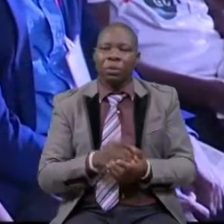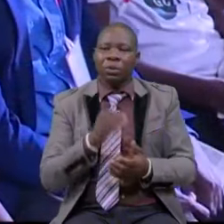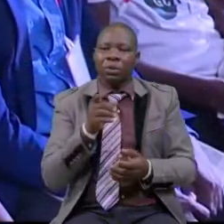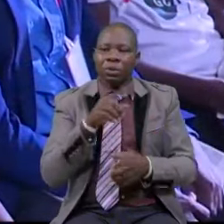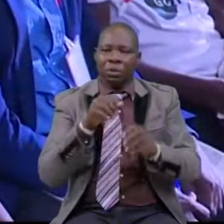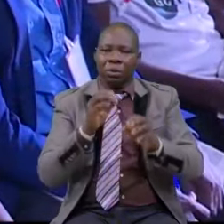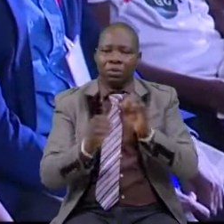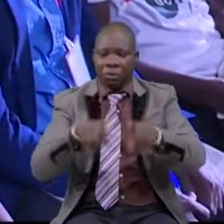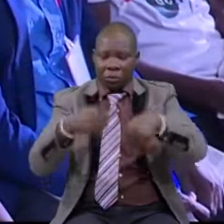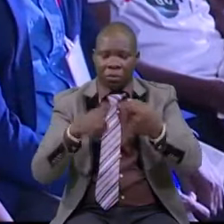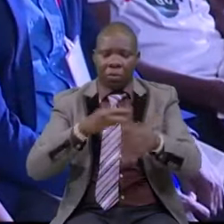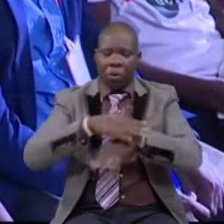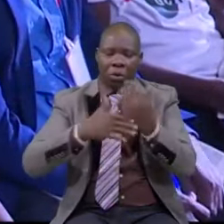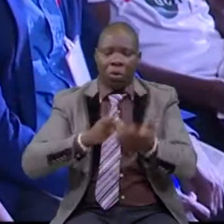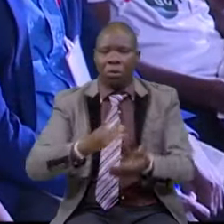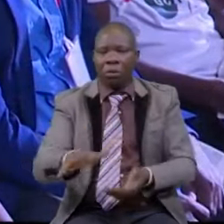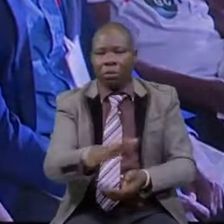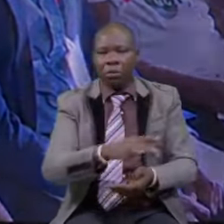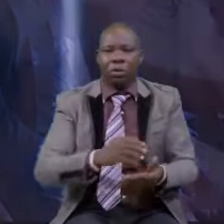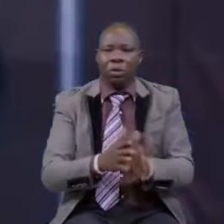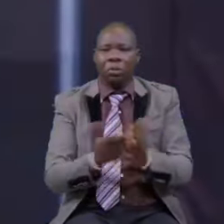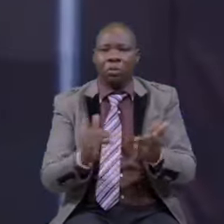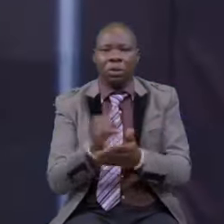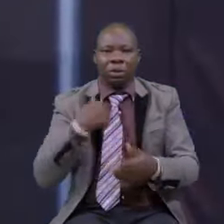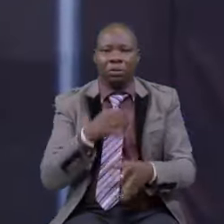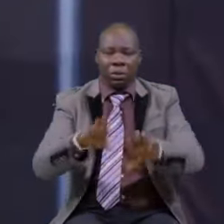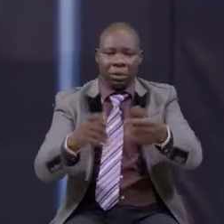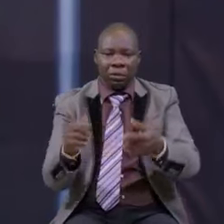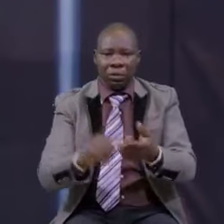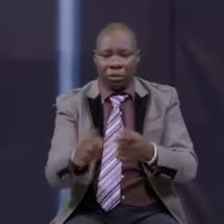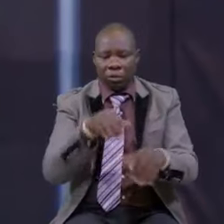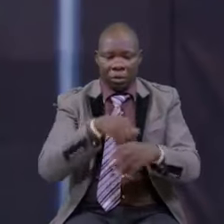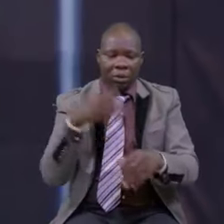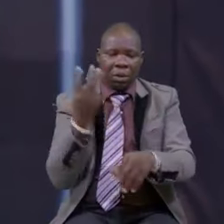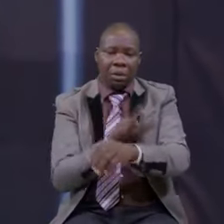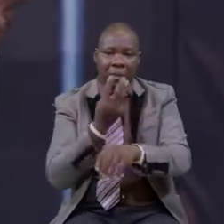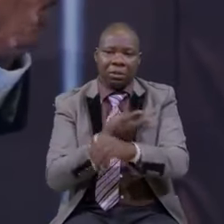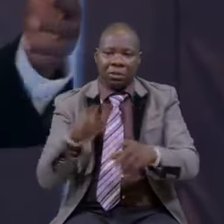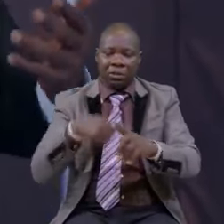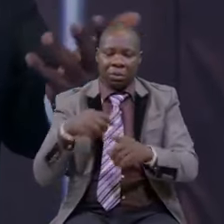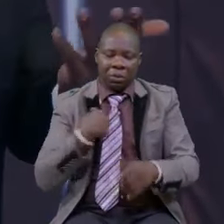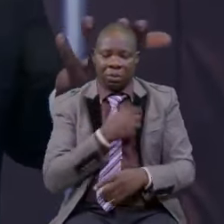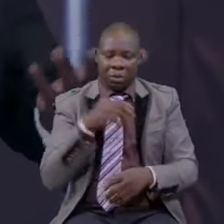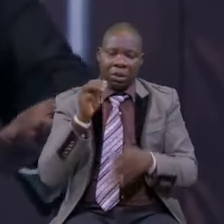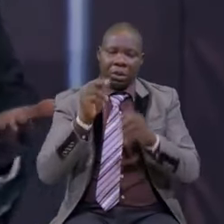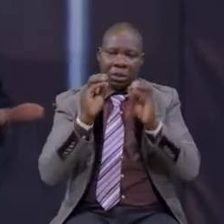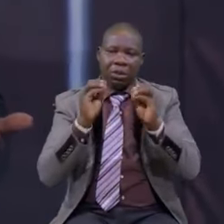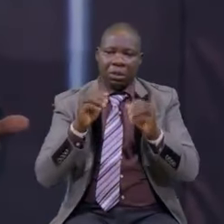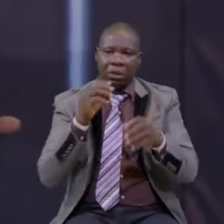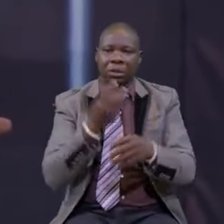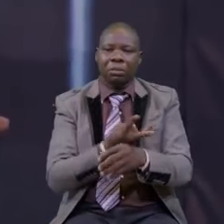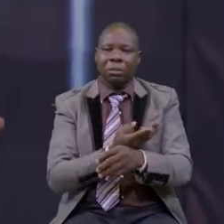books we give out to you on mathematics, when we're teaching mathematics, and you go there, you're